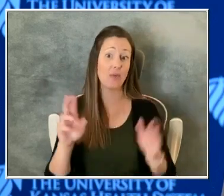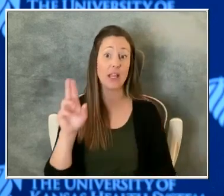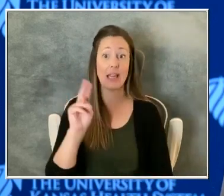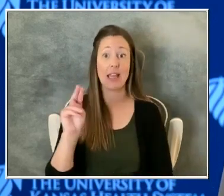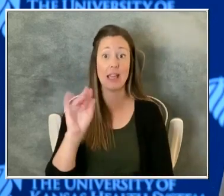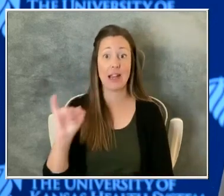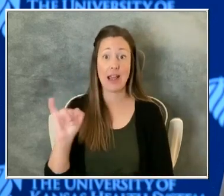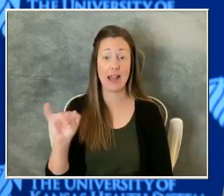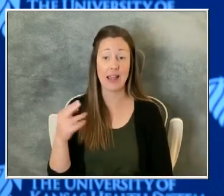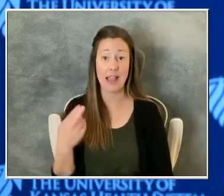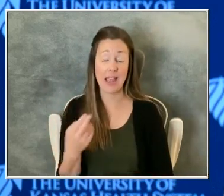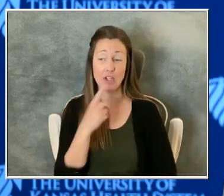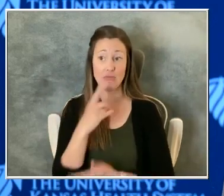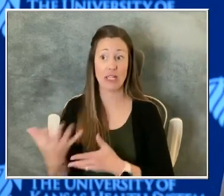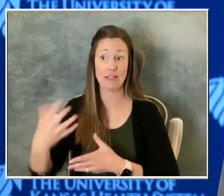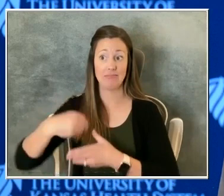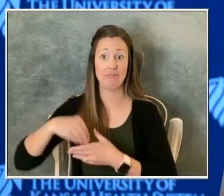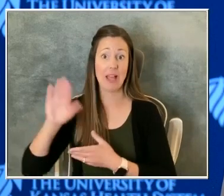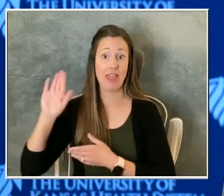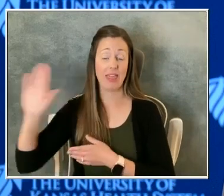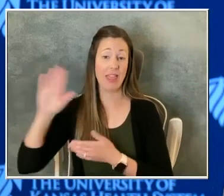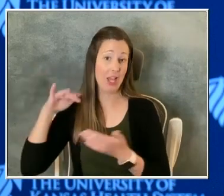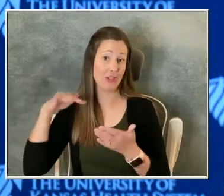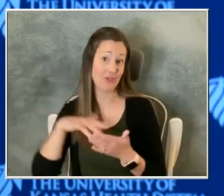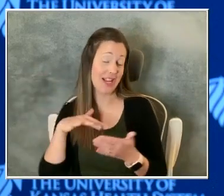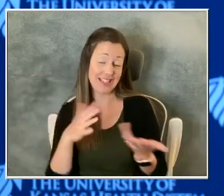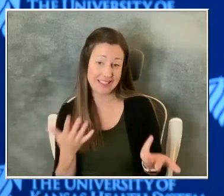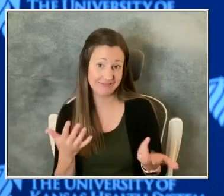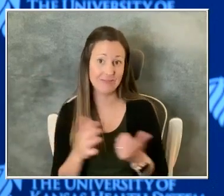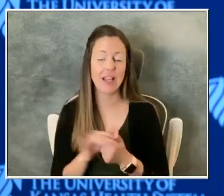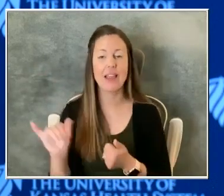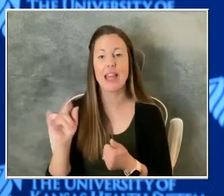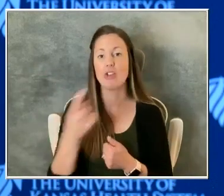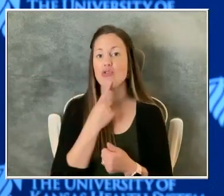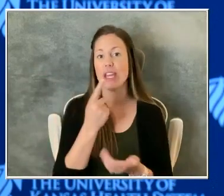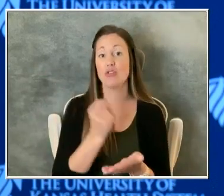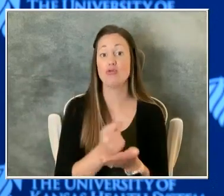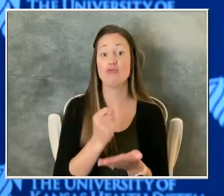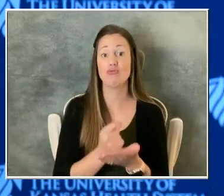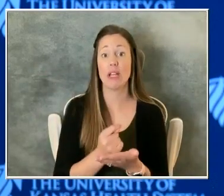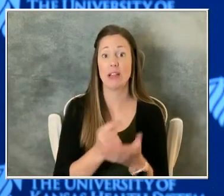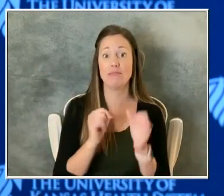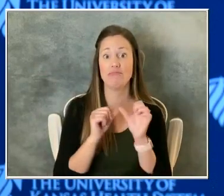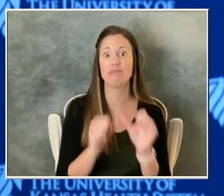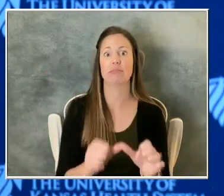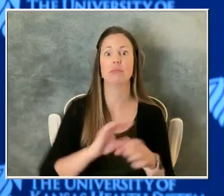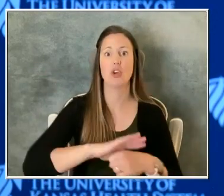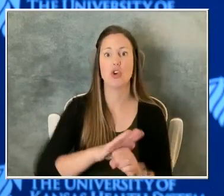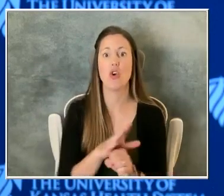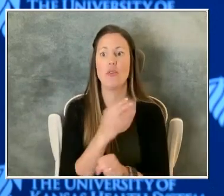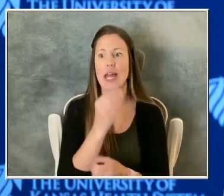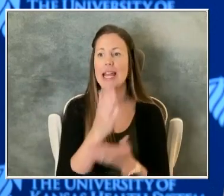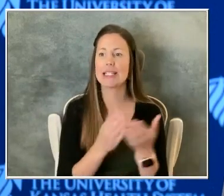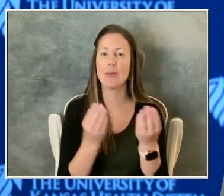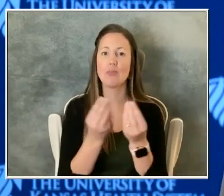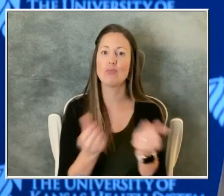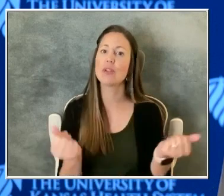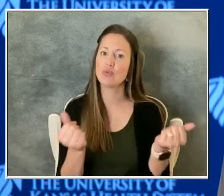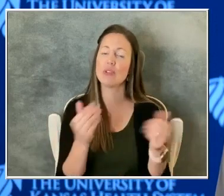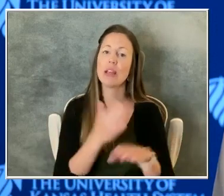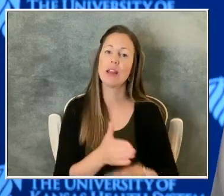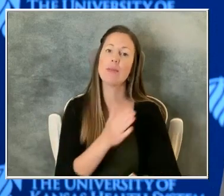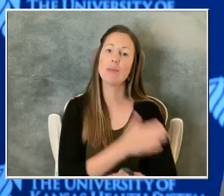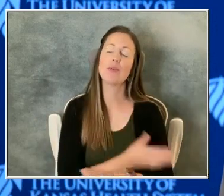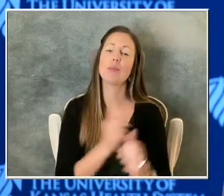of studies to, just as you said, treat long COVID and get people some resolution or some improvement in their quality of